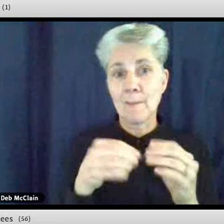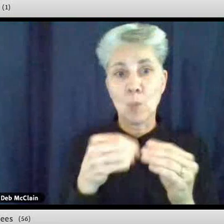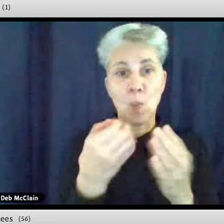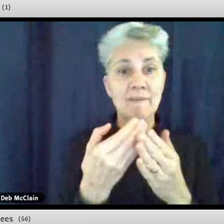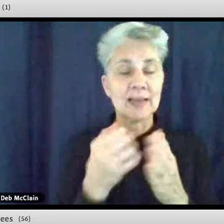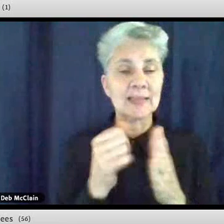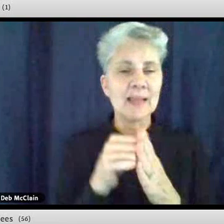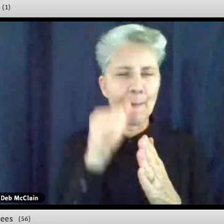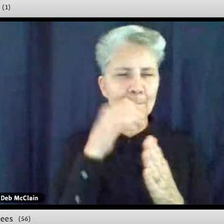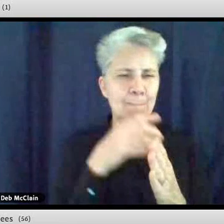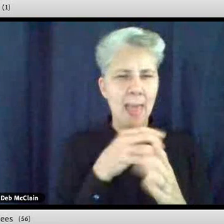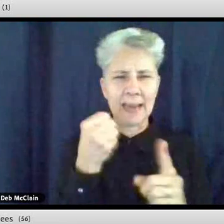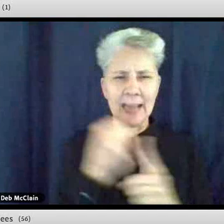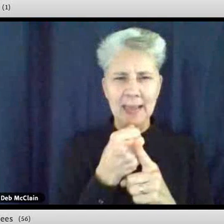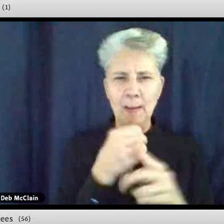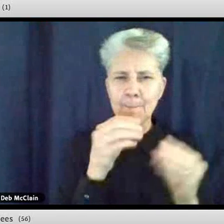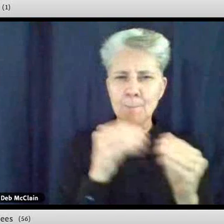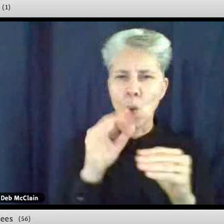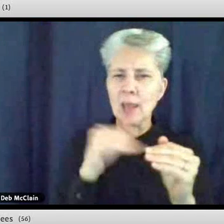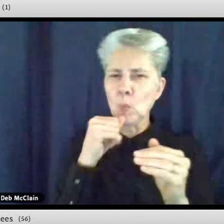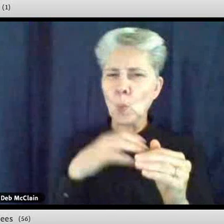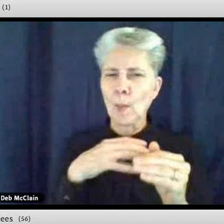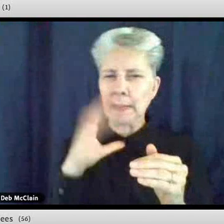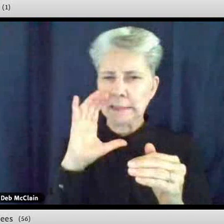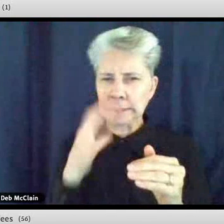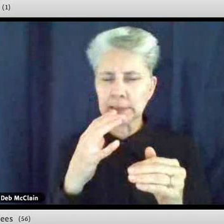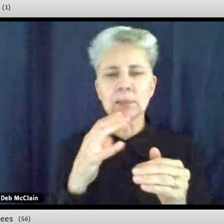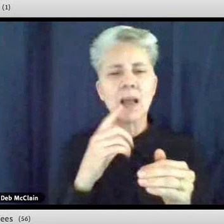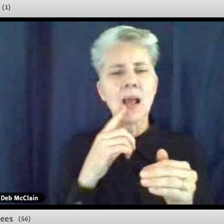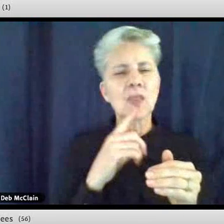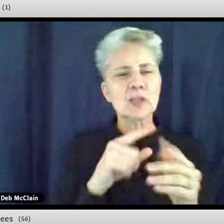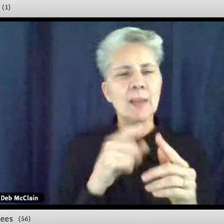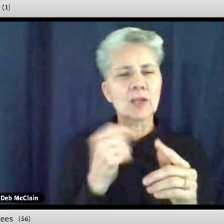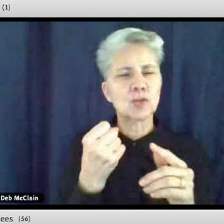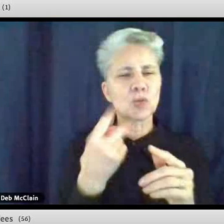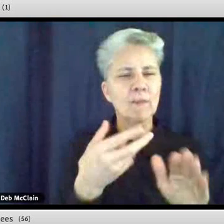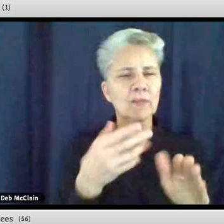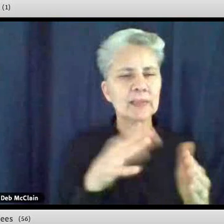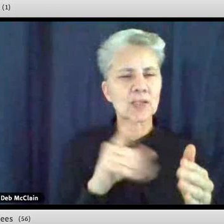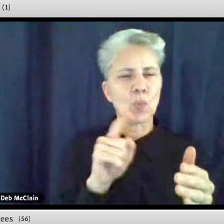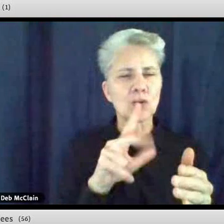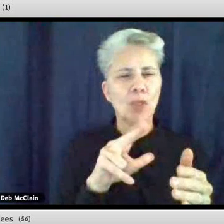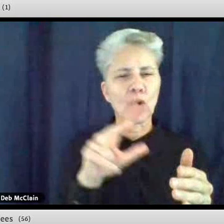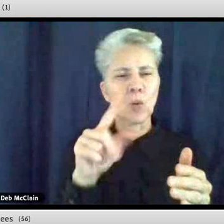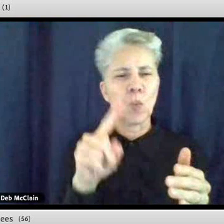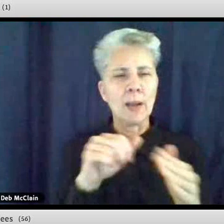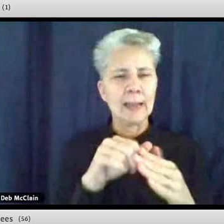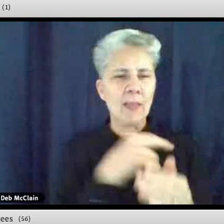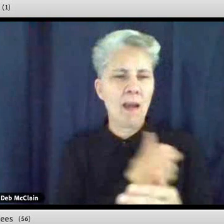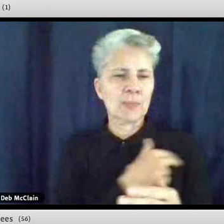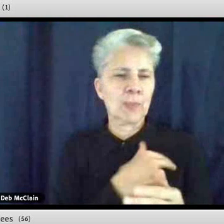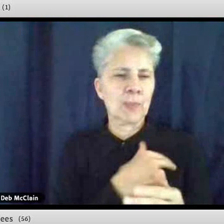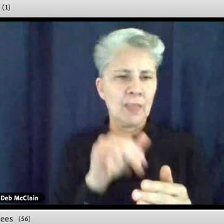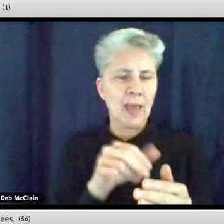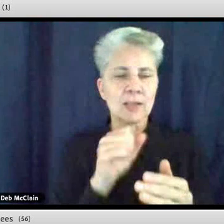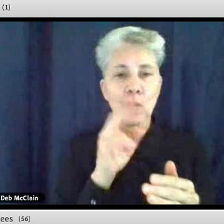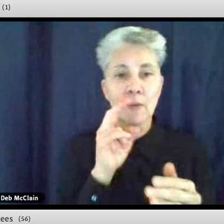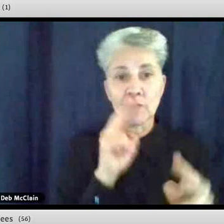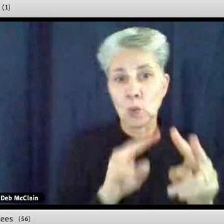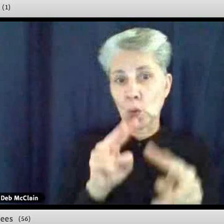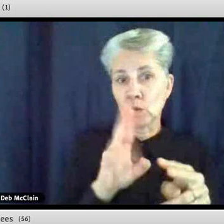are harder hit with this than women. And looks like there's been 12 deaths and 131 hospitalizations. So if you look at the